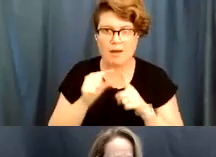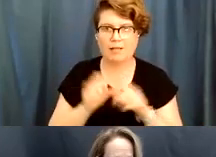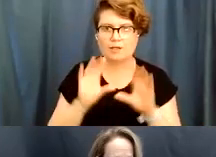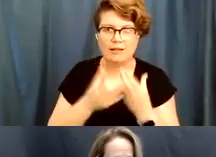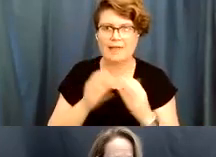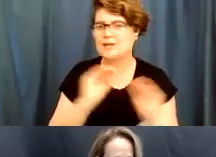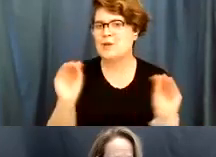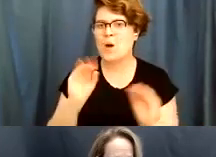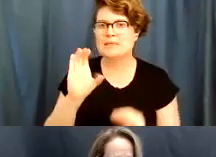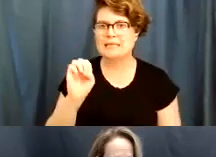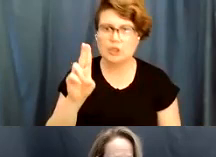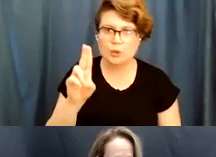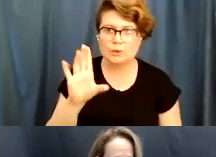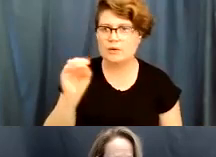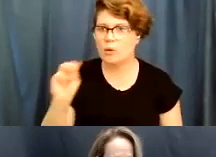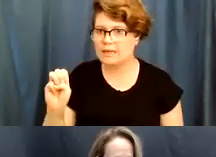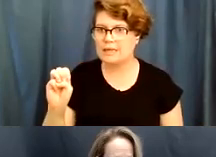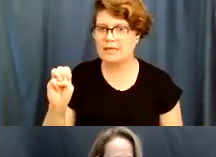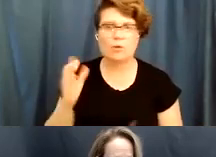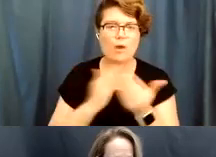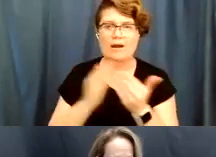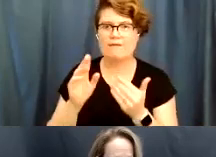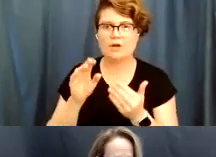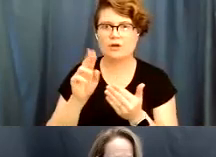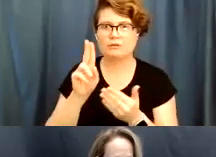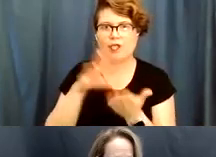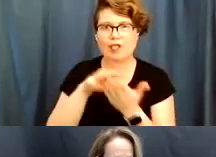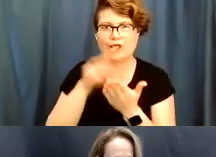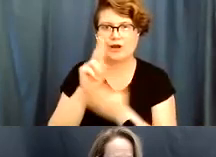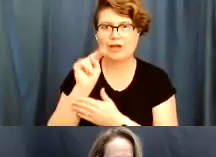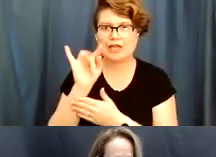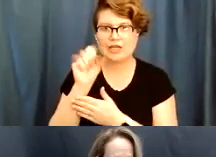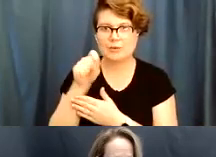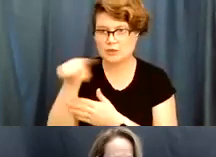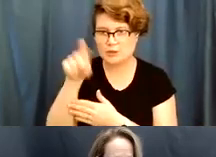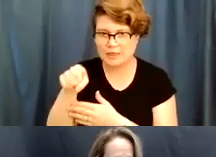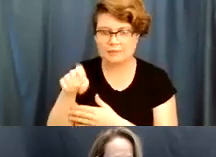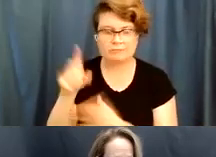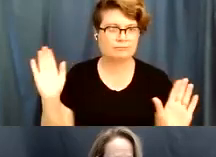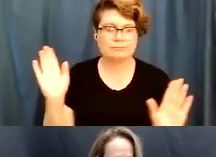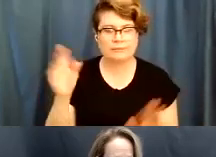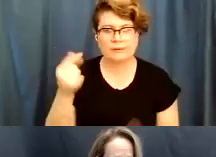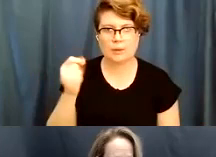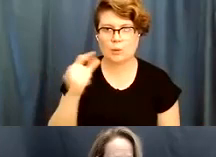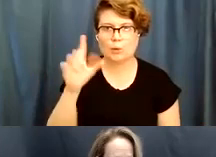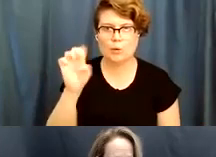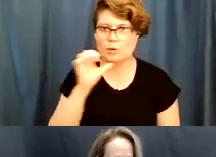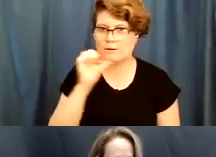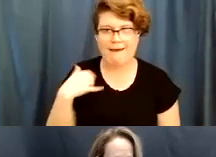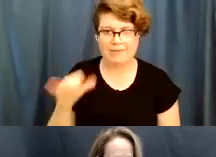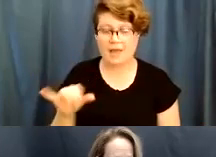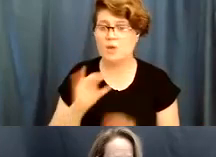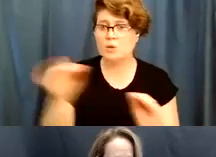any other whatever learning units you acquire. Sensitivity of tone is also not going to